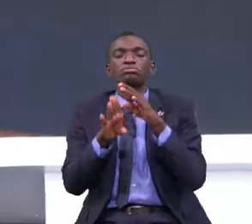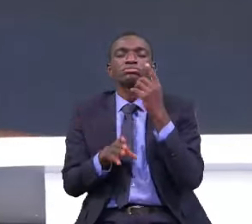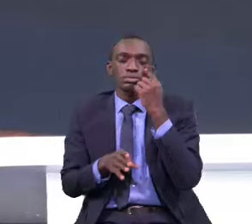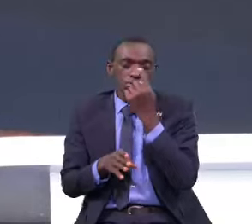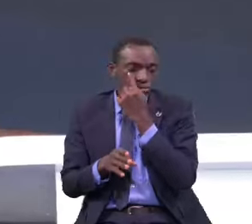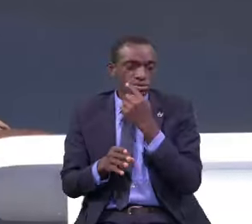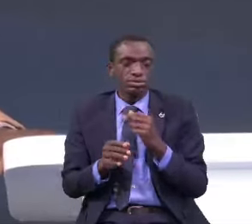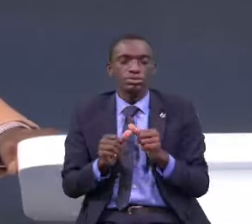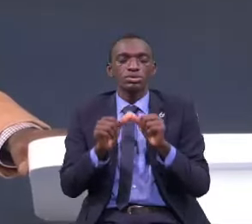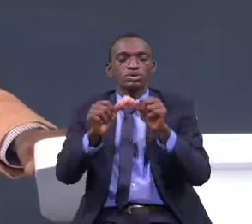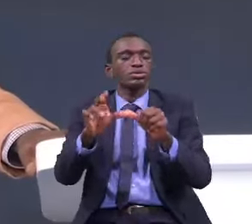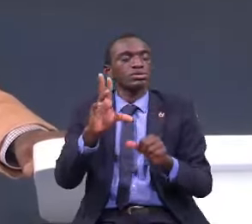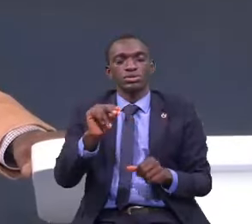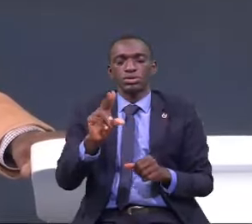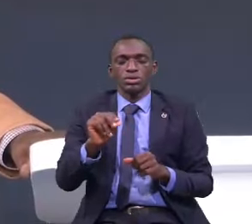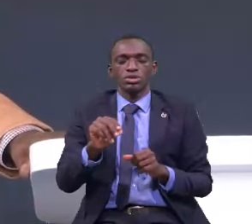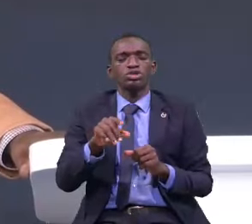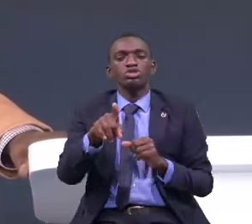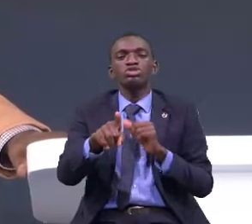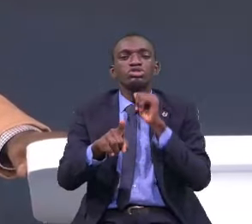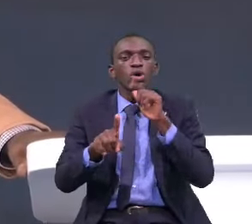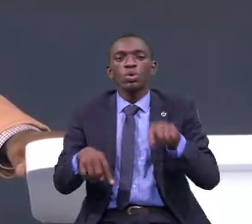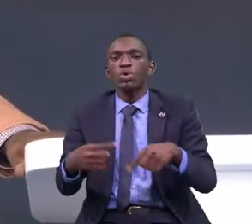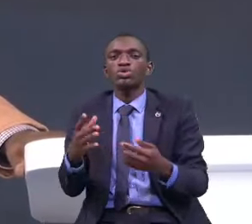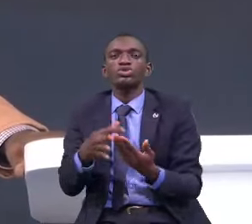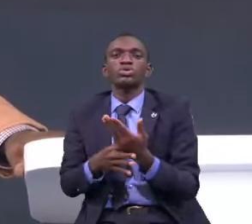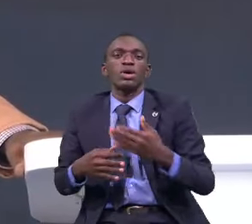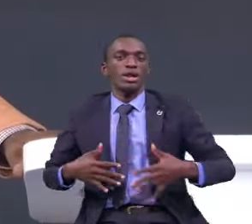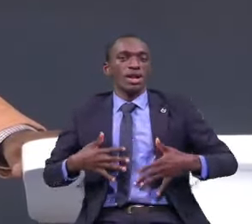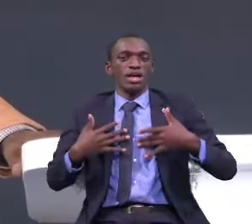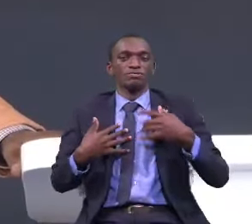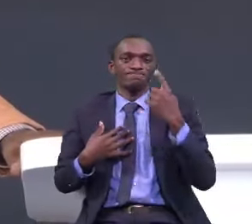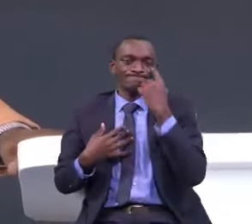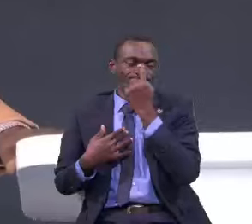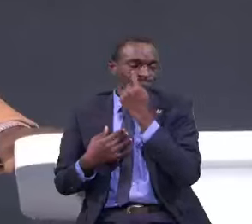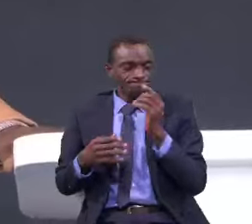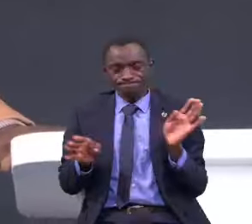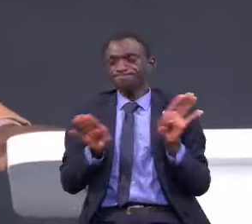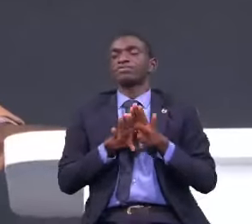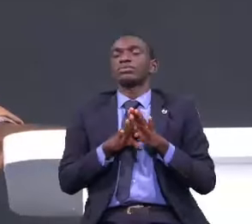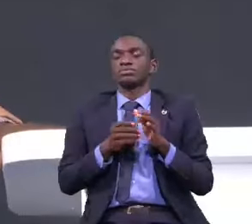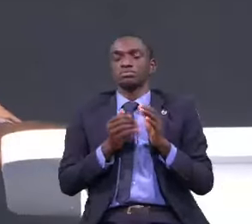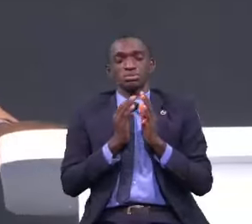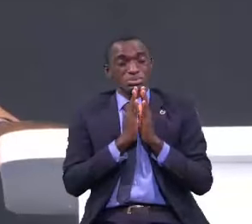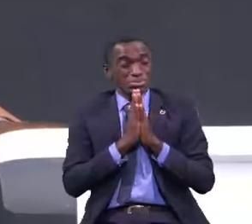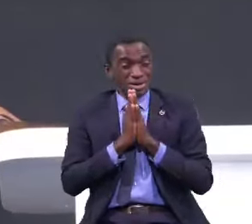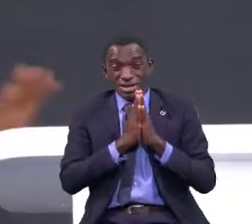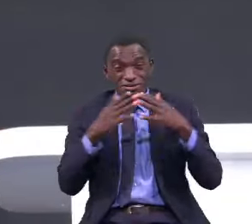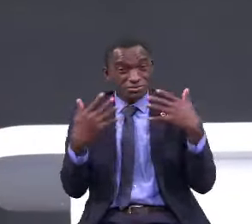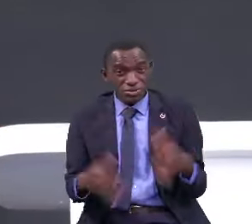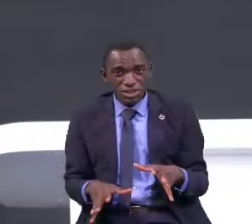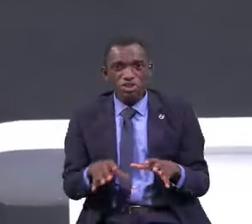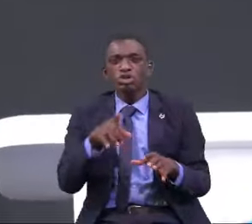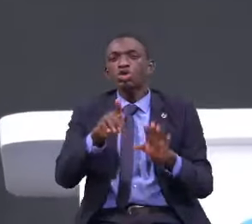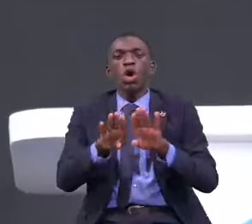And go through life keeping your eyes closed. You open your eyes so you can